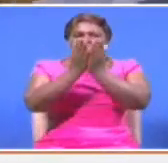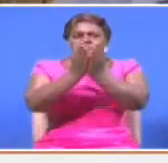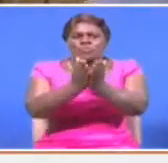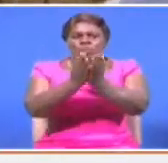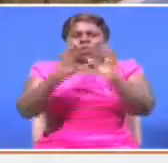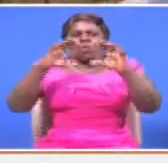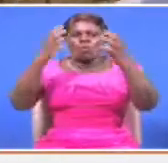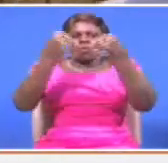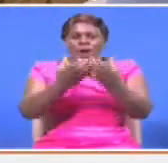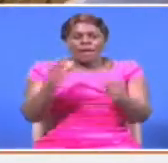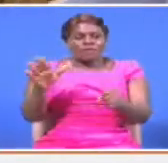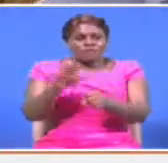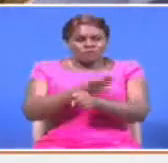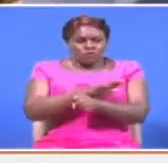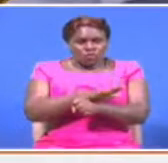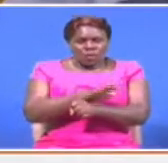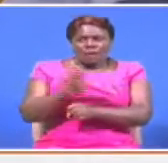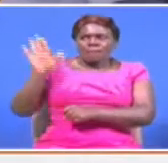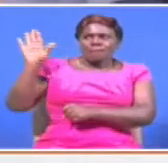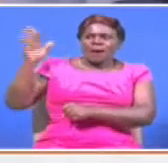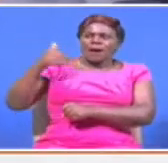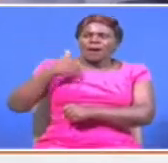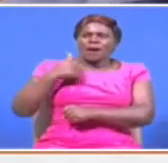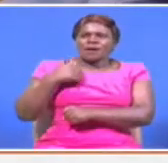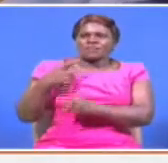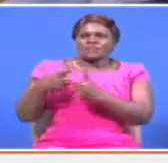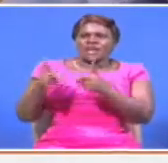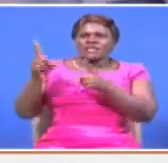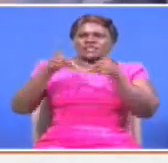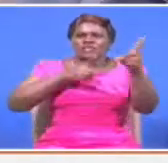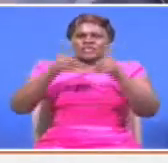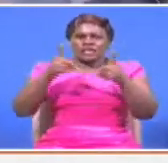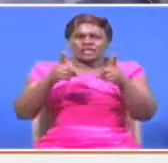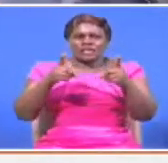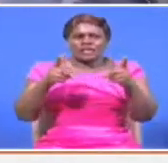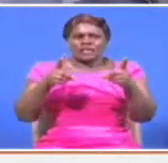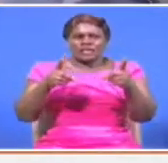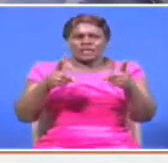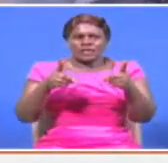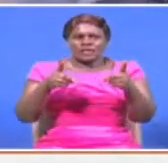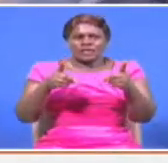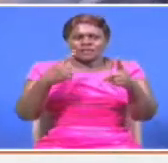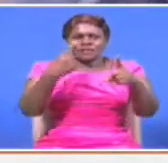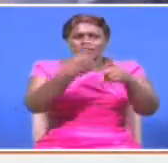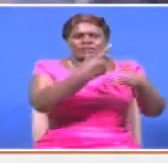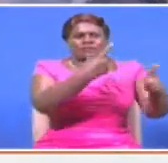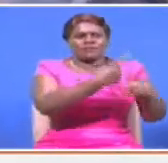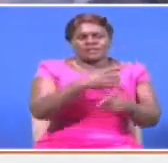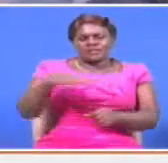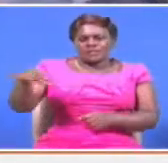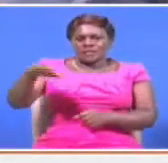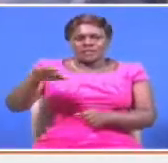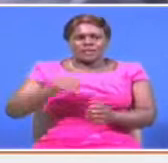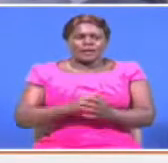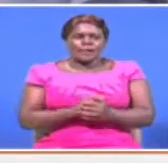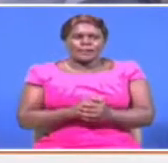world currently. She has started her journey. She's registered in Malta. She's